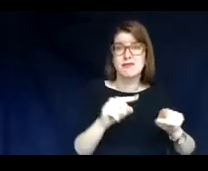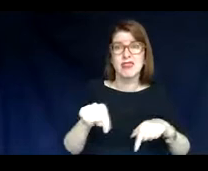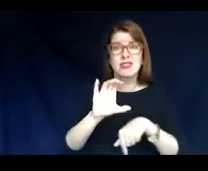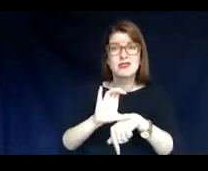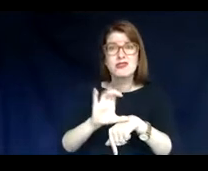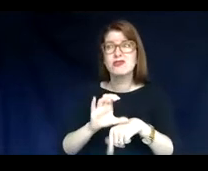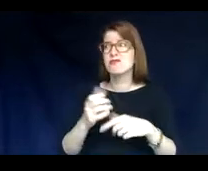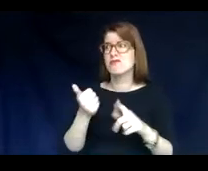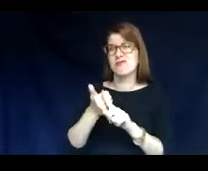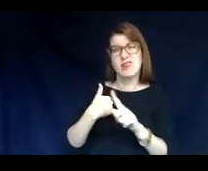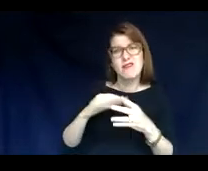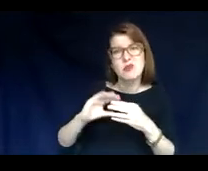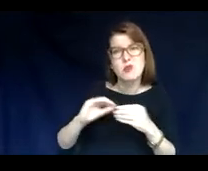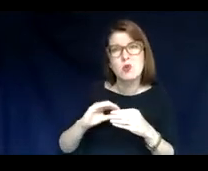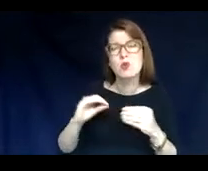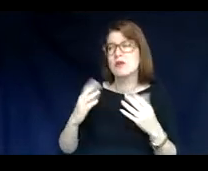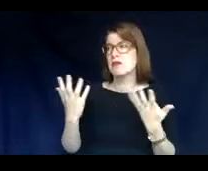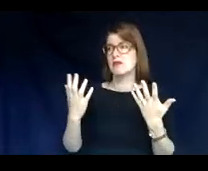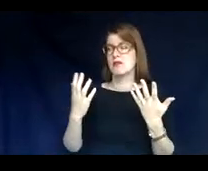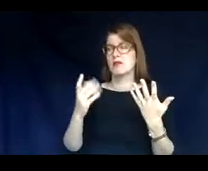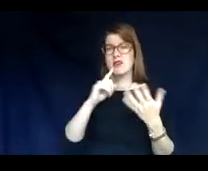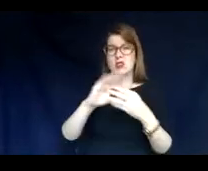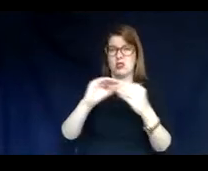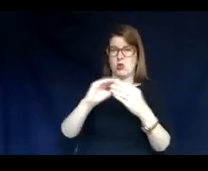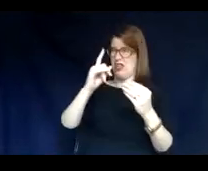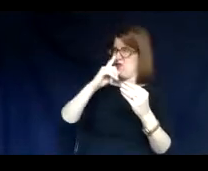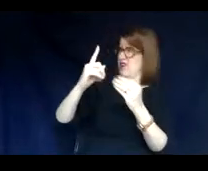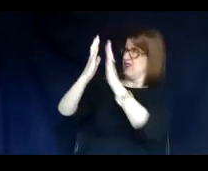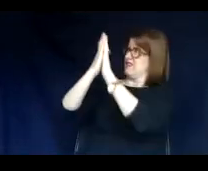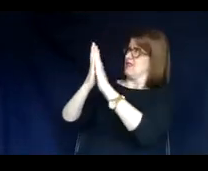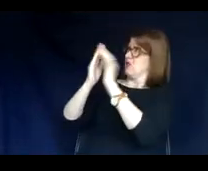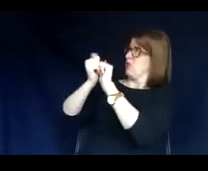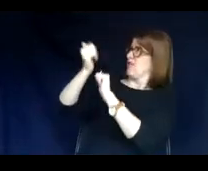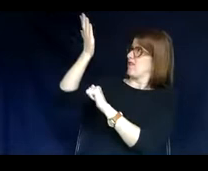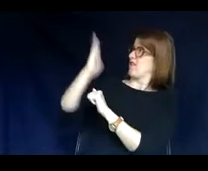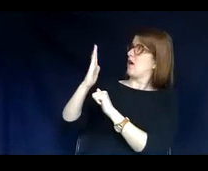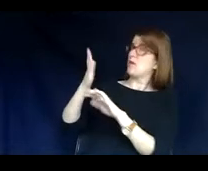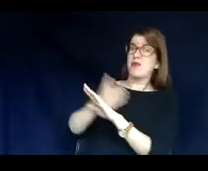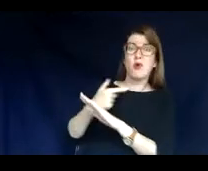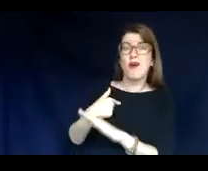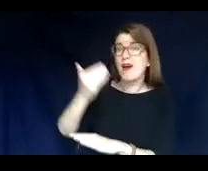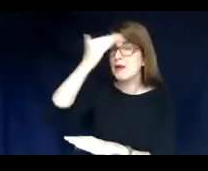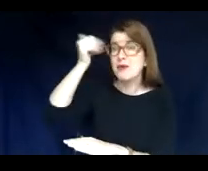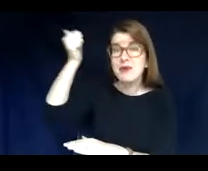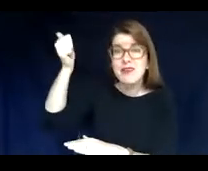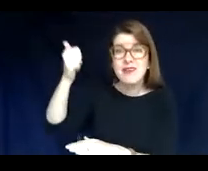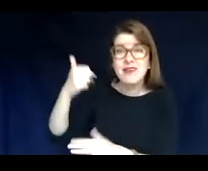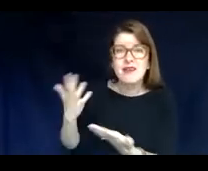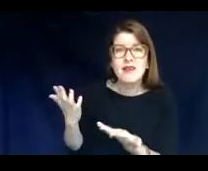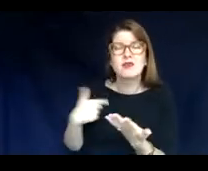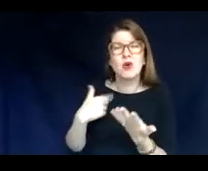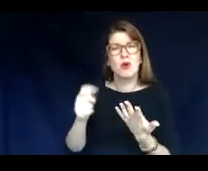has a story that has been commingling with God's story long before I even knew it. So let me ask you a question this